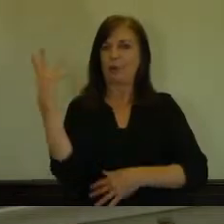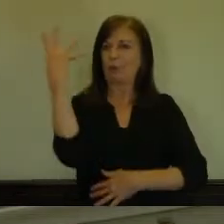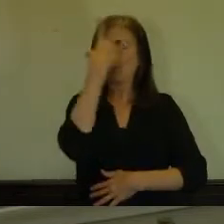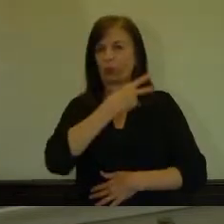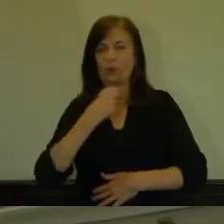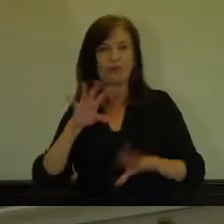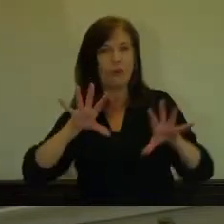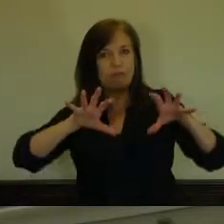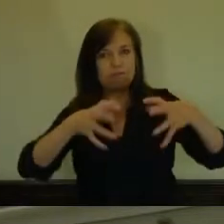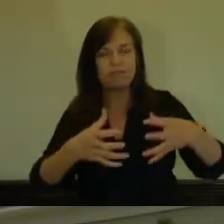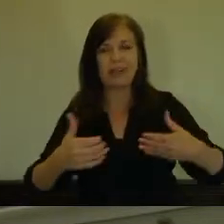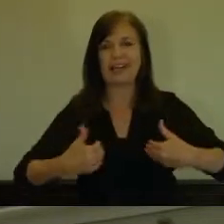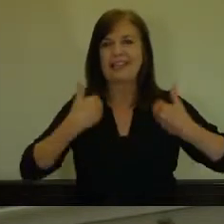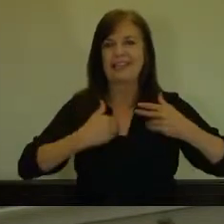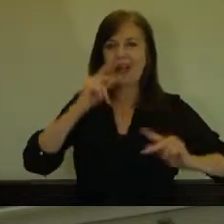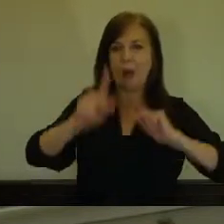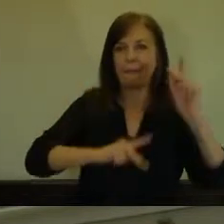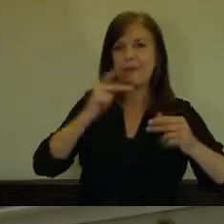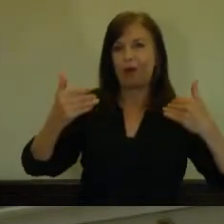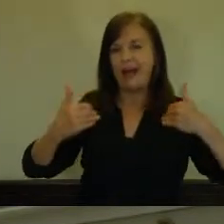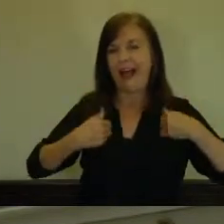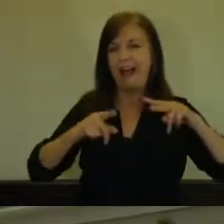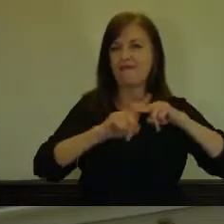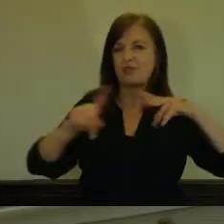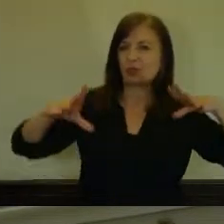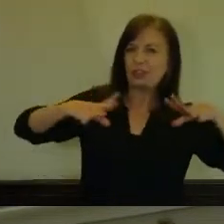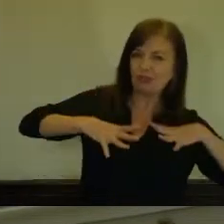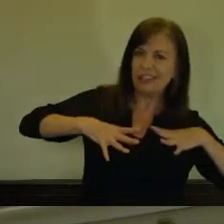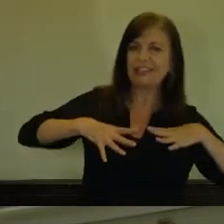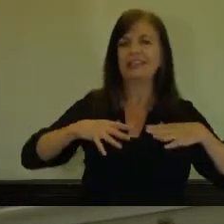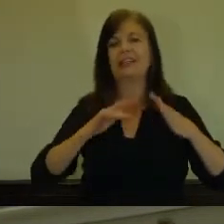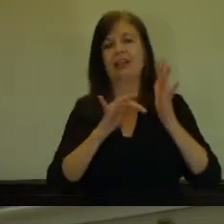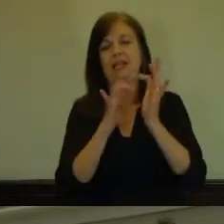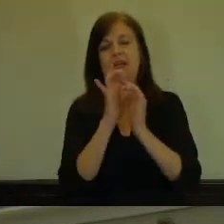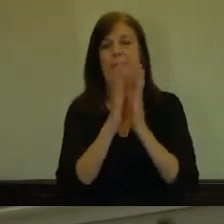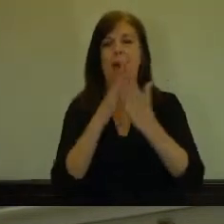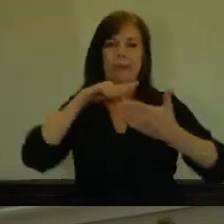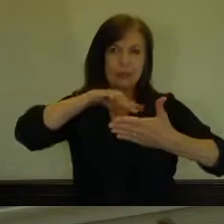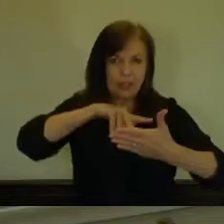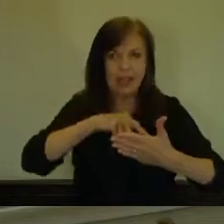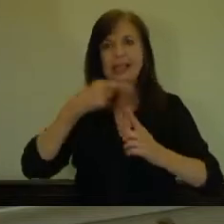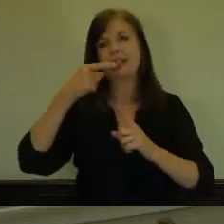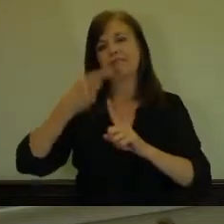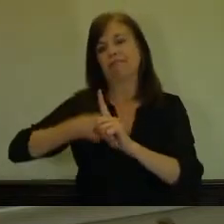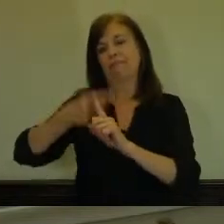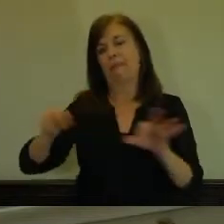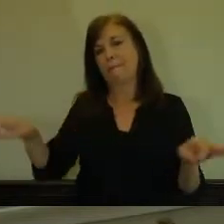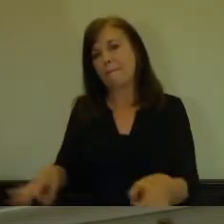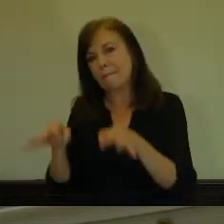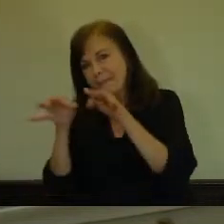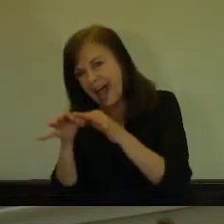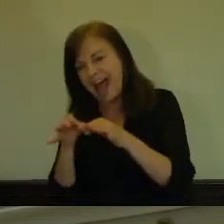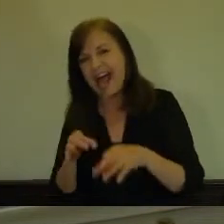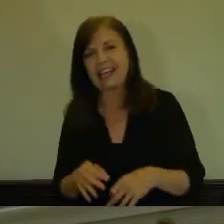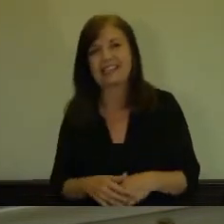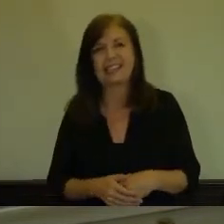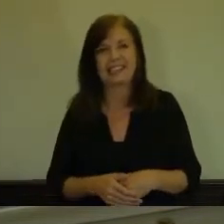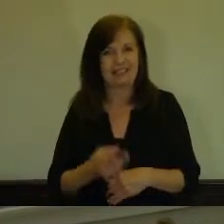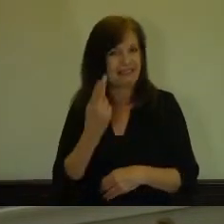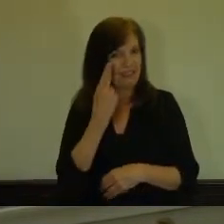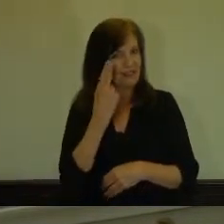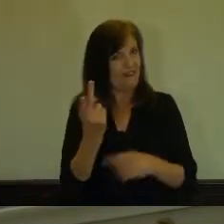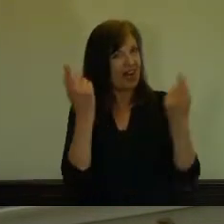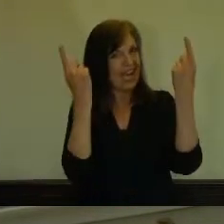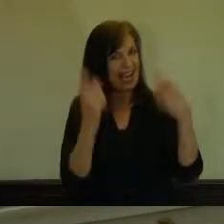There were dinners and gatherings and retreats and Bible studies and monthly mass for young adults in